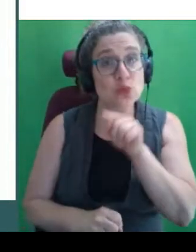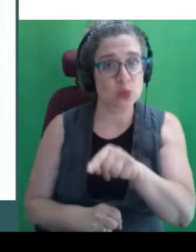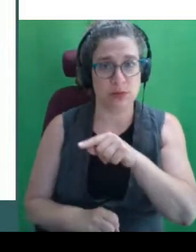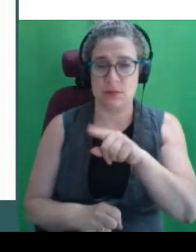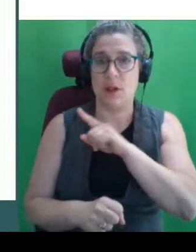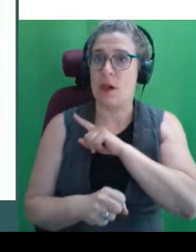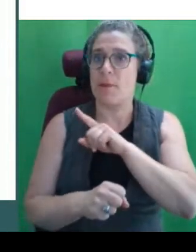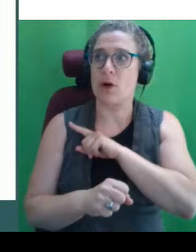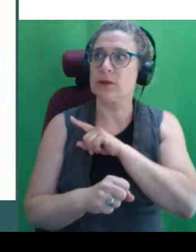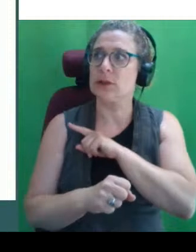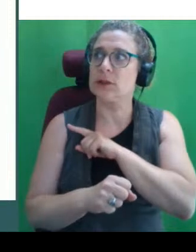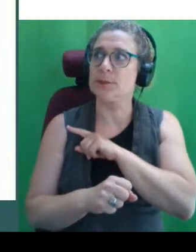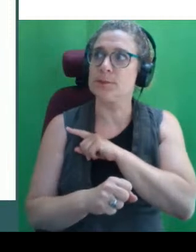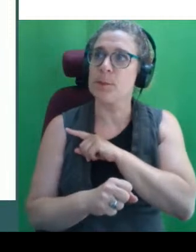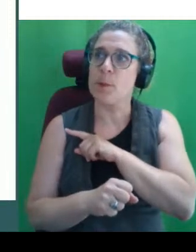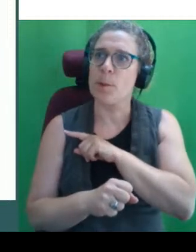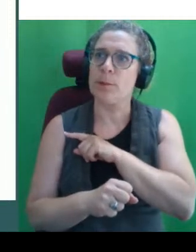the